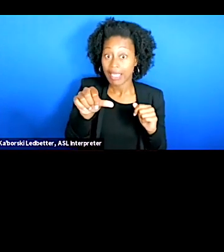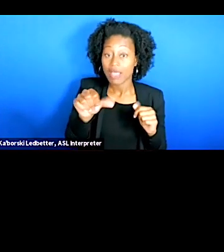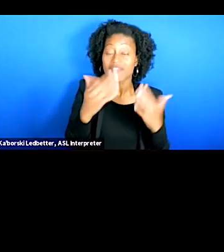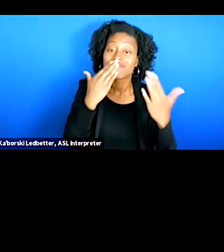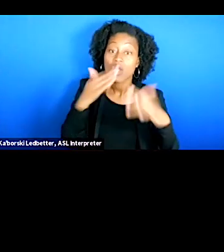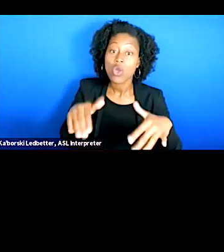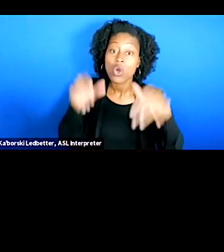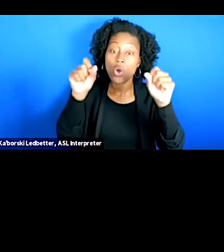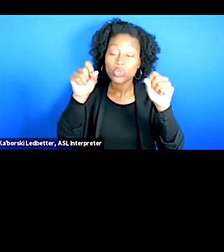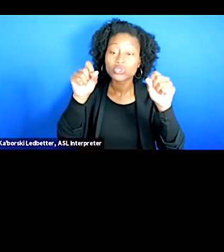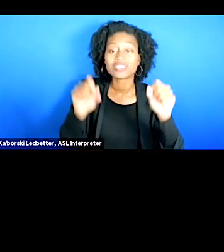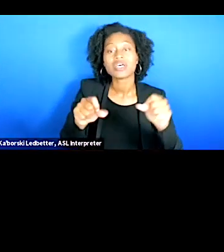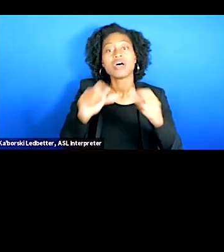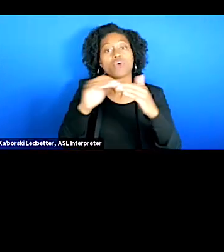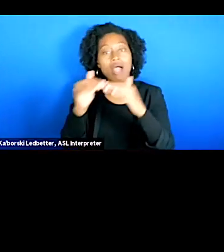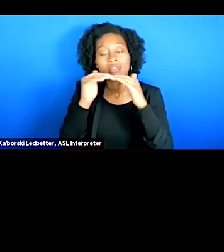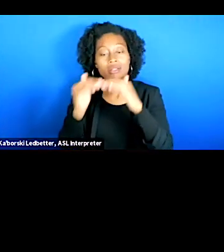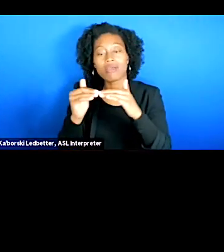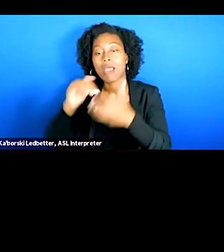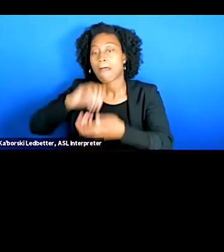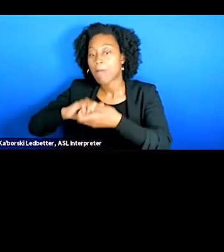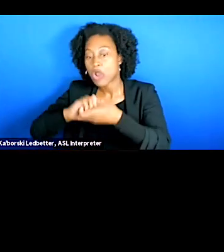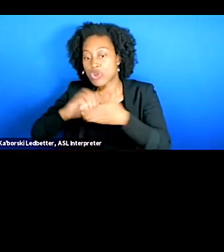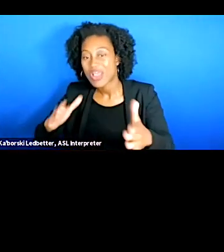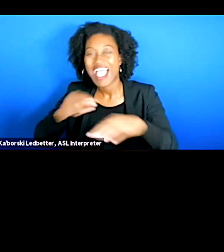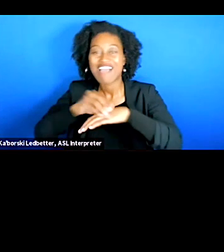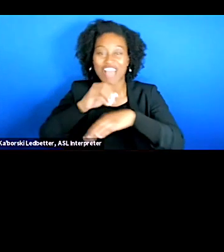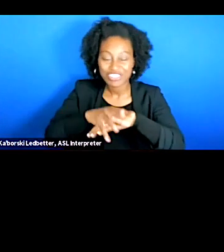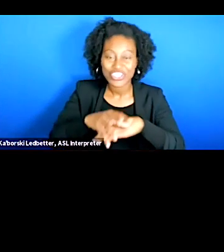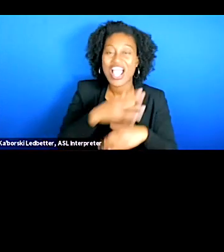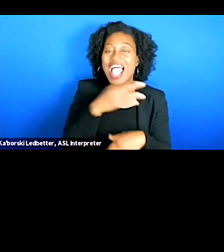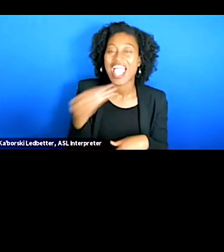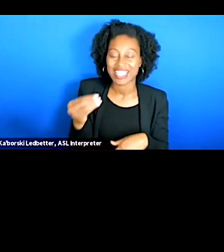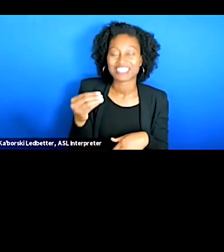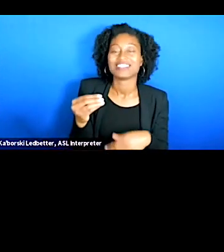host, colleagues, partners, advisors, and sponsor.